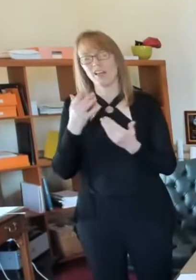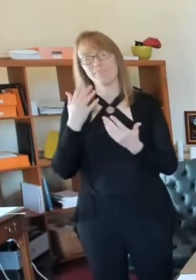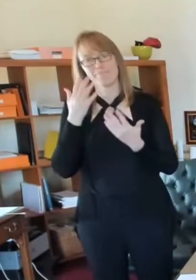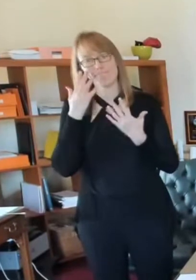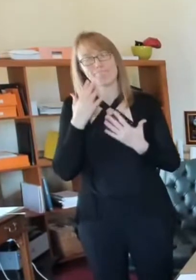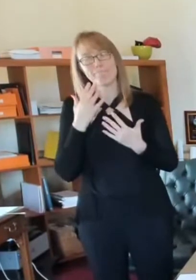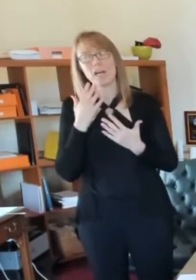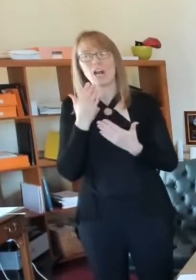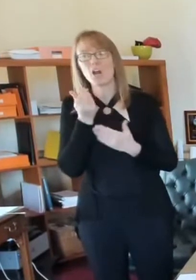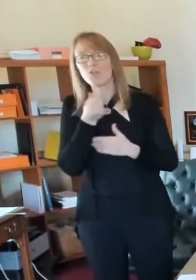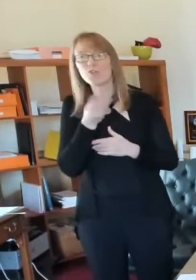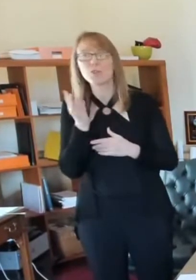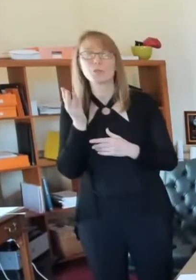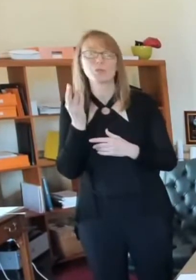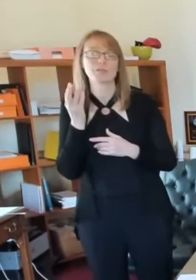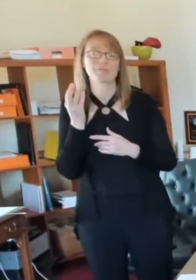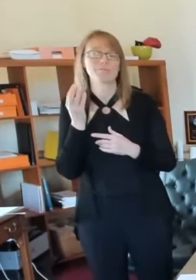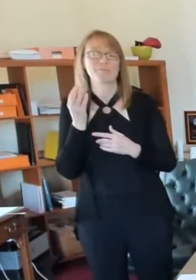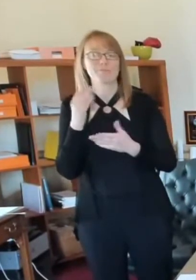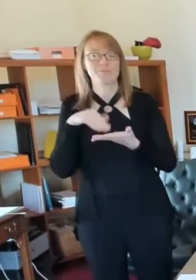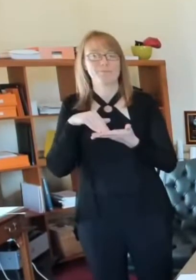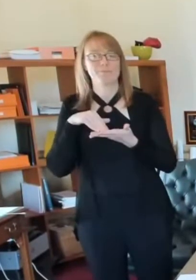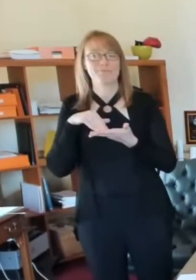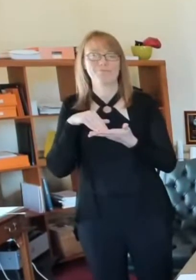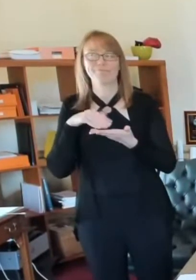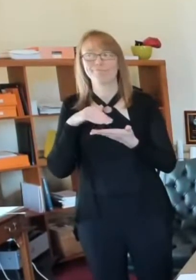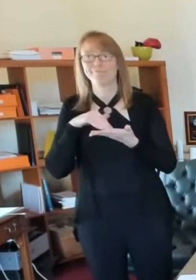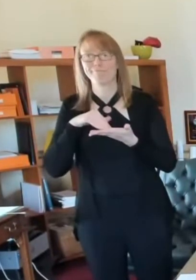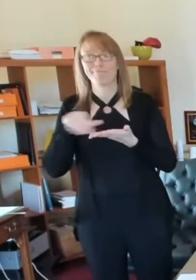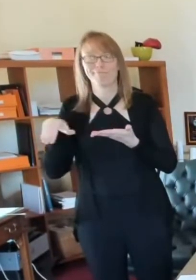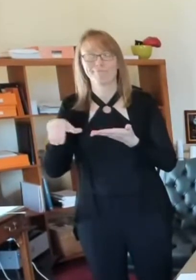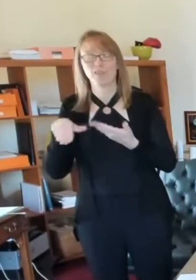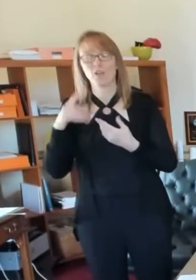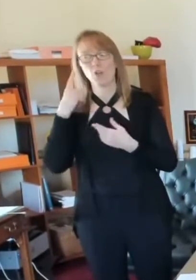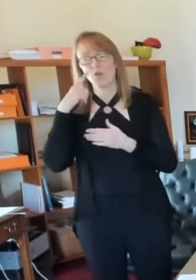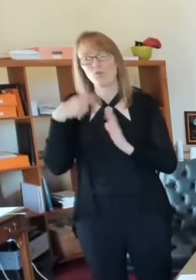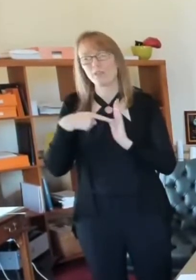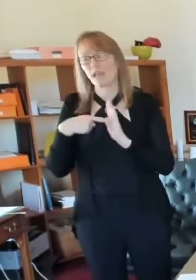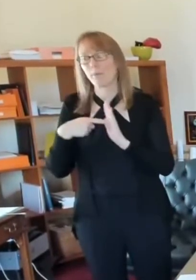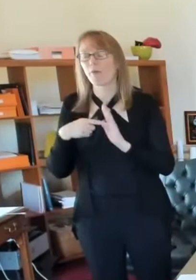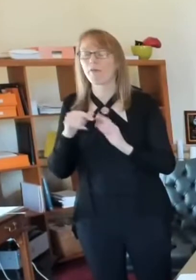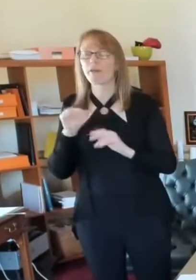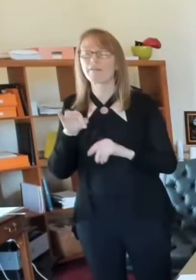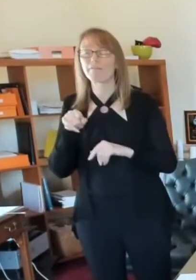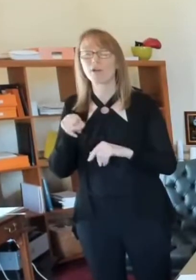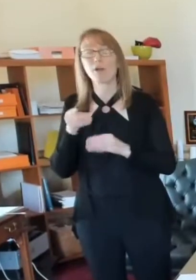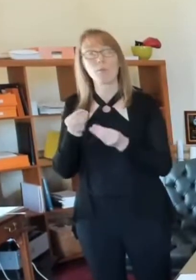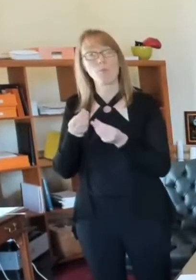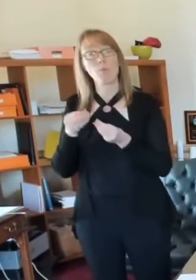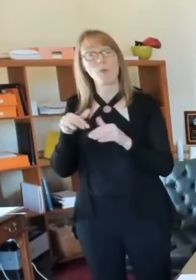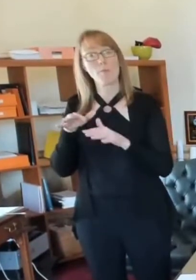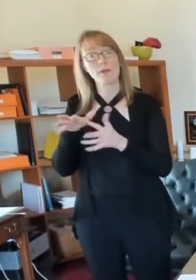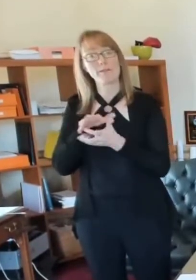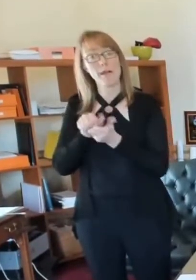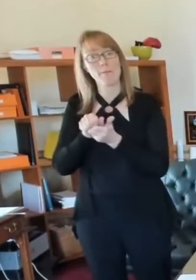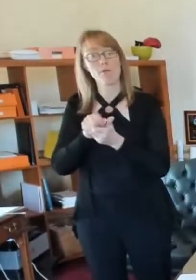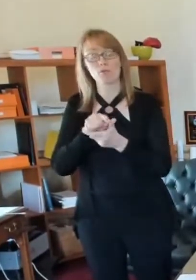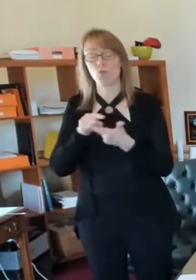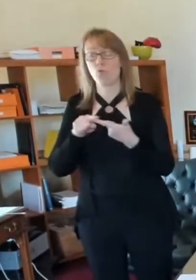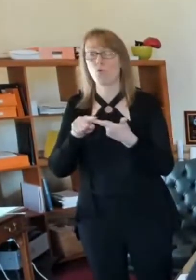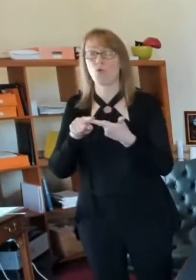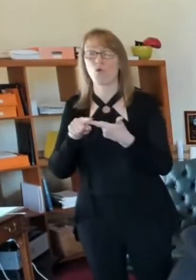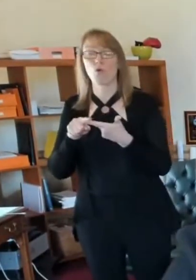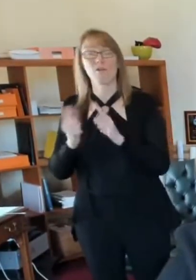if there's any criminal activity or property damage, that's also possible.